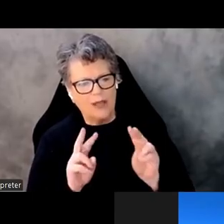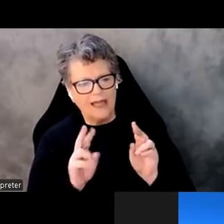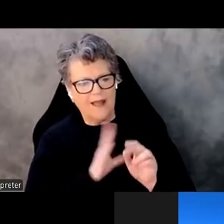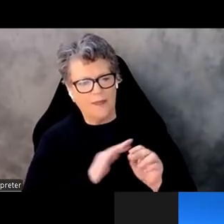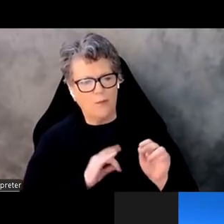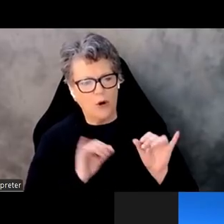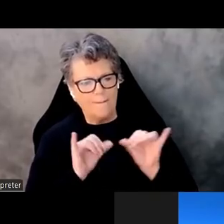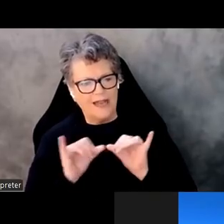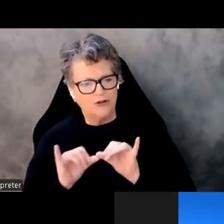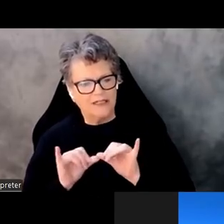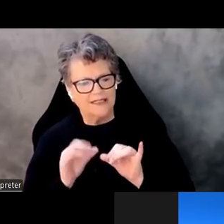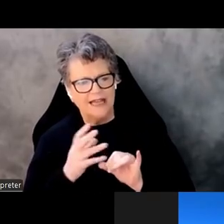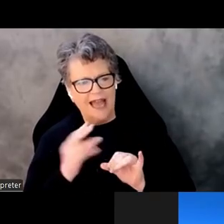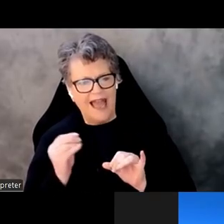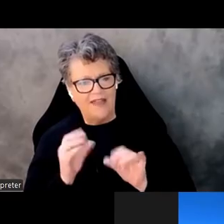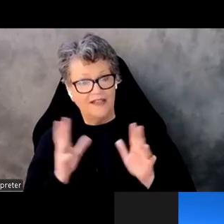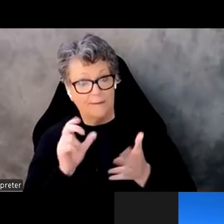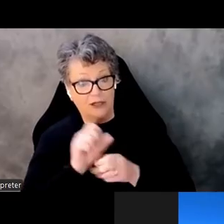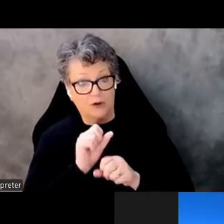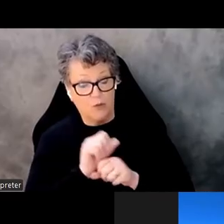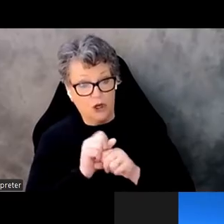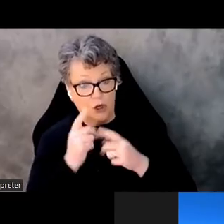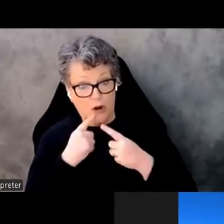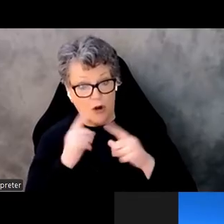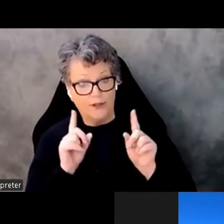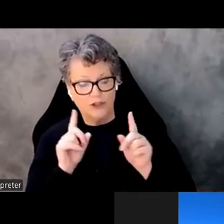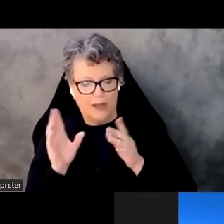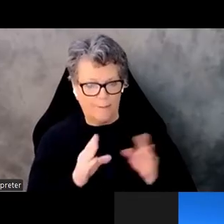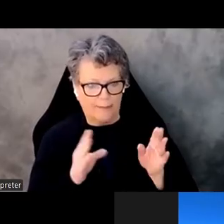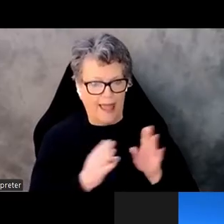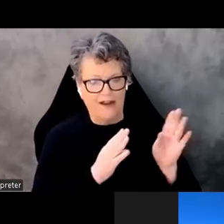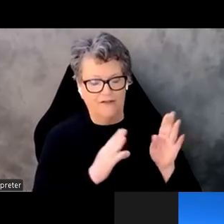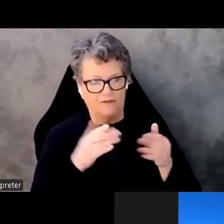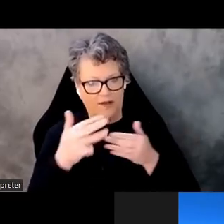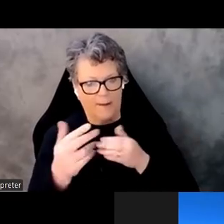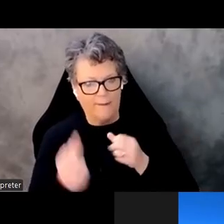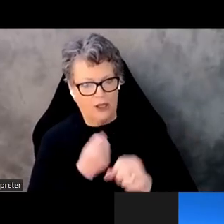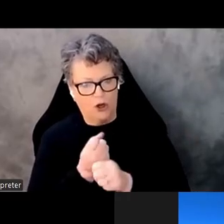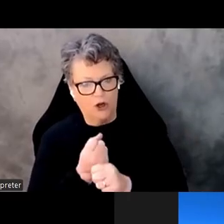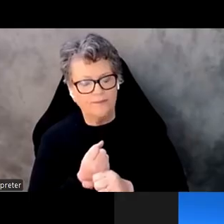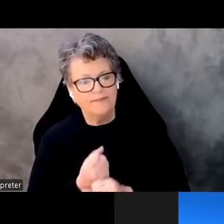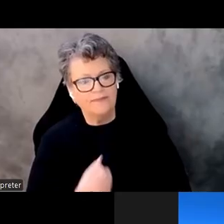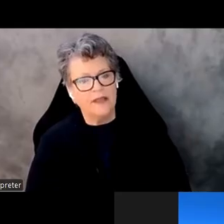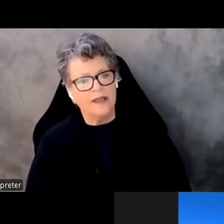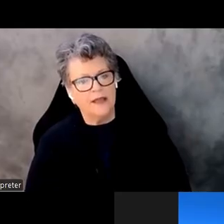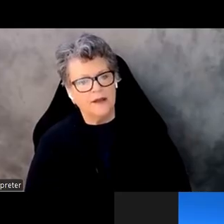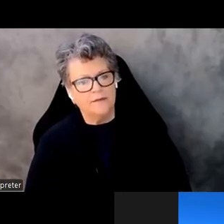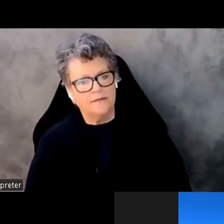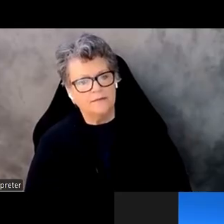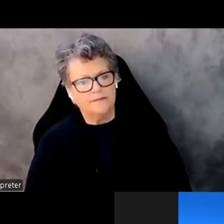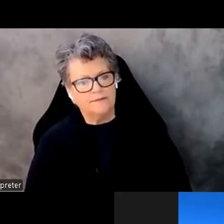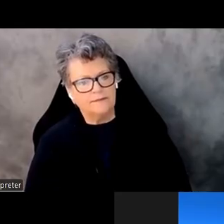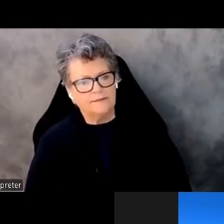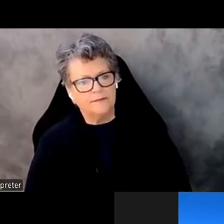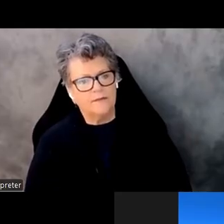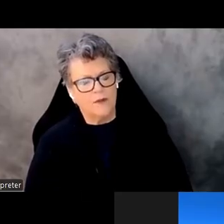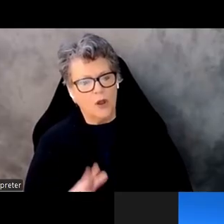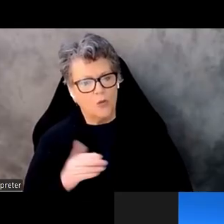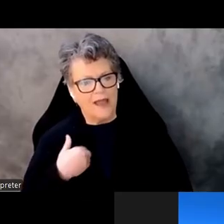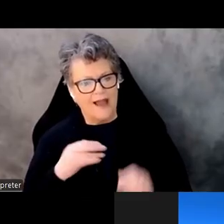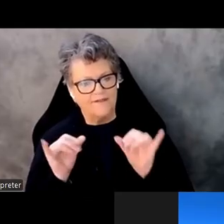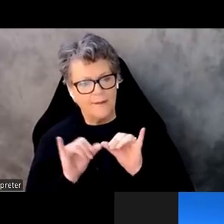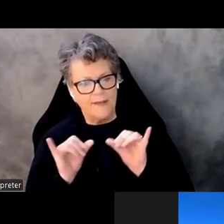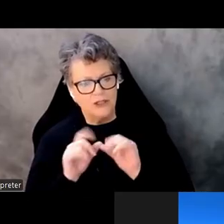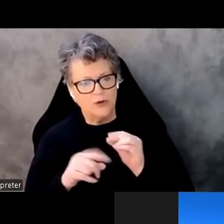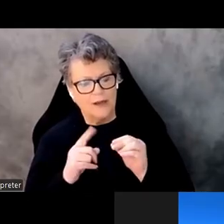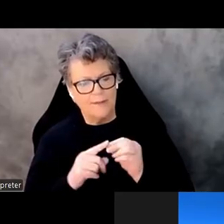this amount of work that you're accomplishing and plan for the coming year. We have a metric on